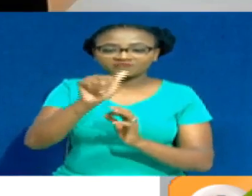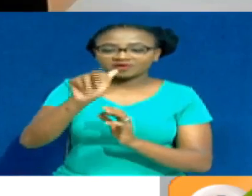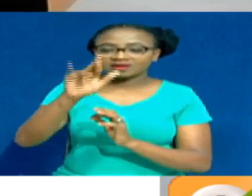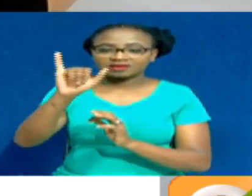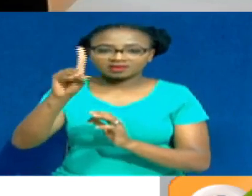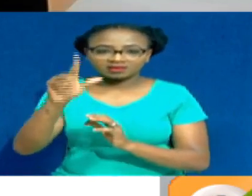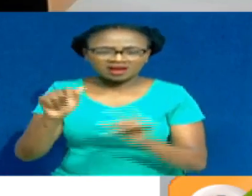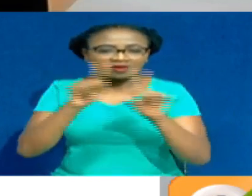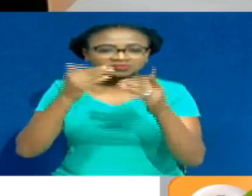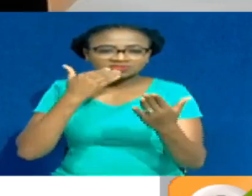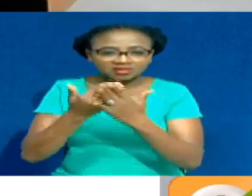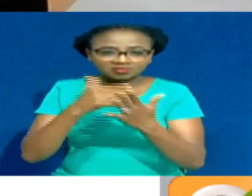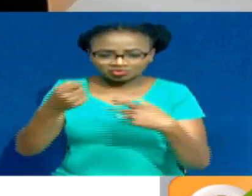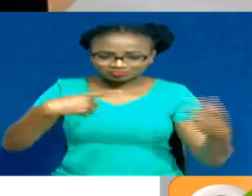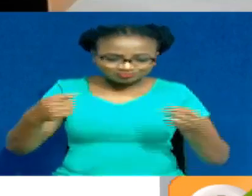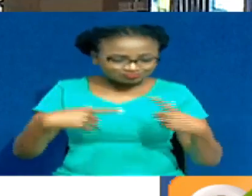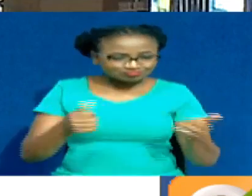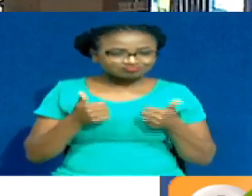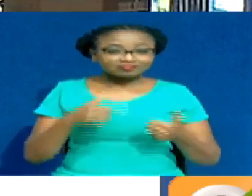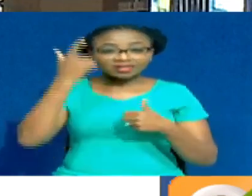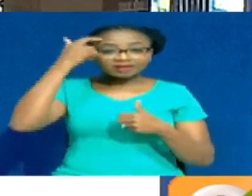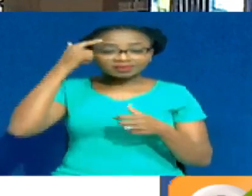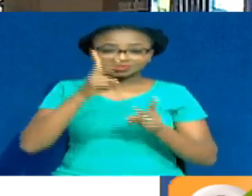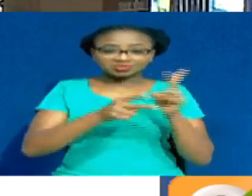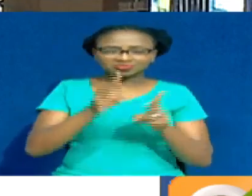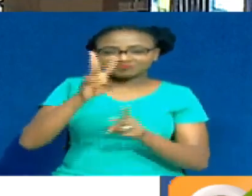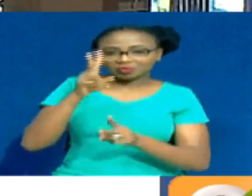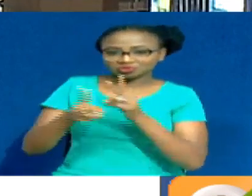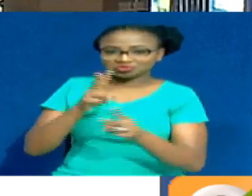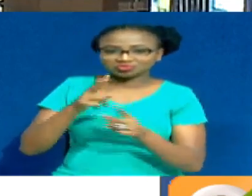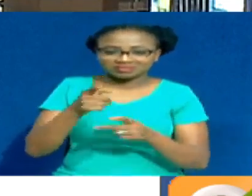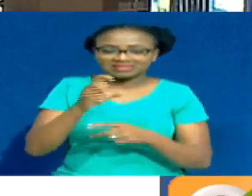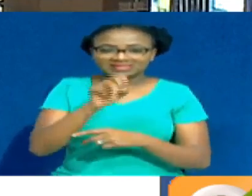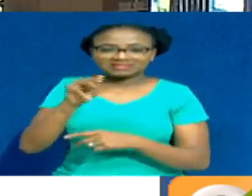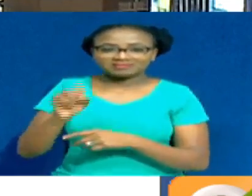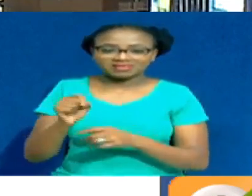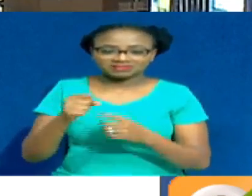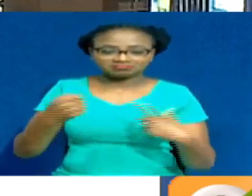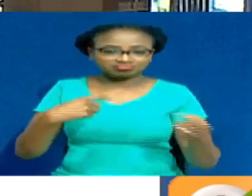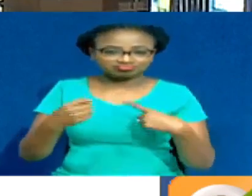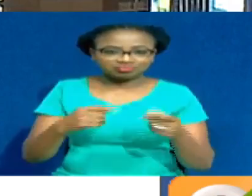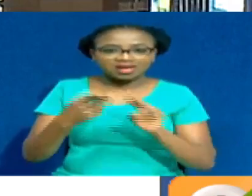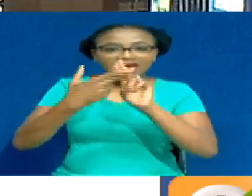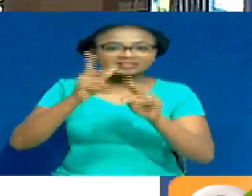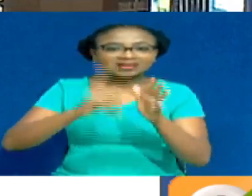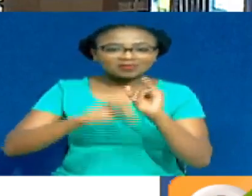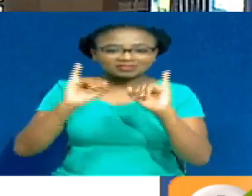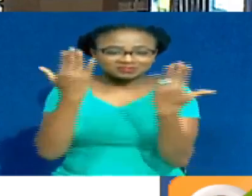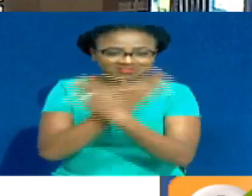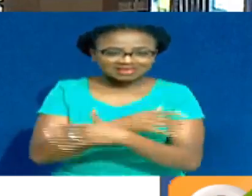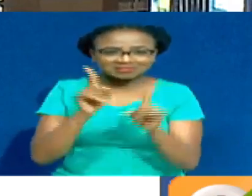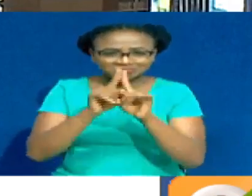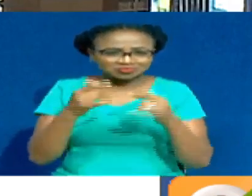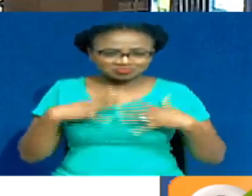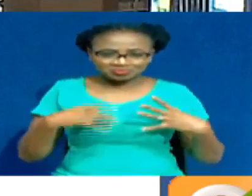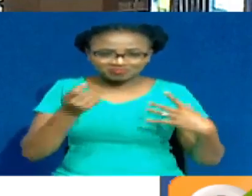thank you so much for your feedback. We're seeing all your messages. Remember, 22422 is our SMS line, and the hashtag is Newsnight. And we already